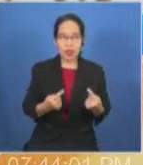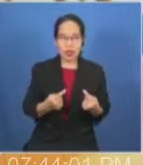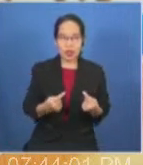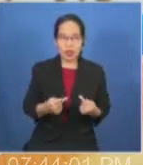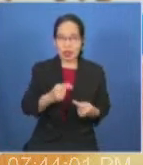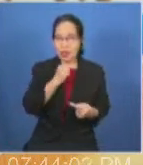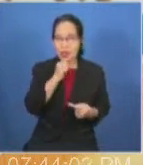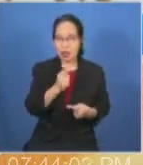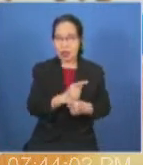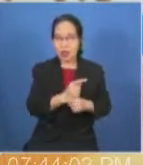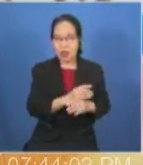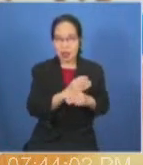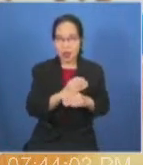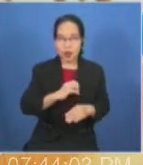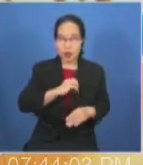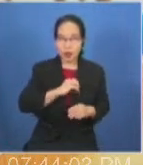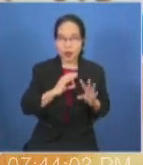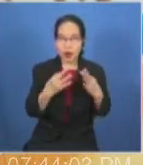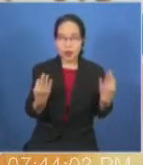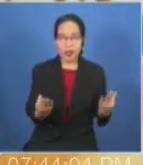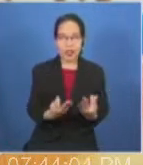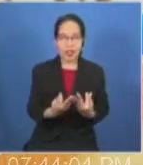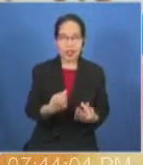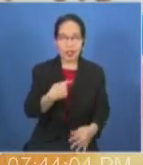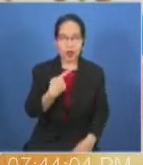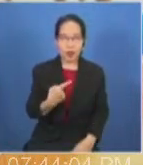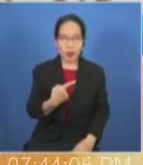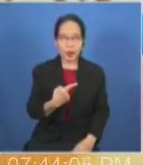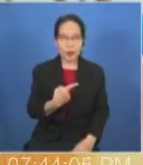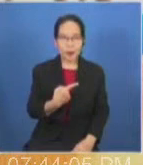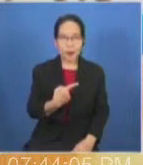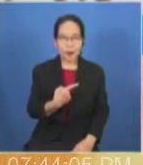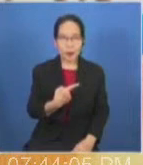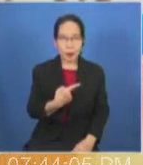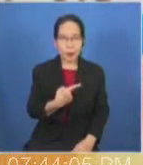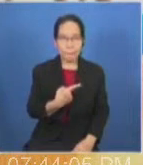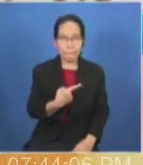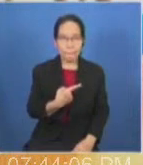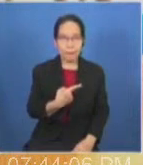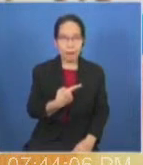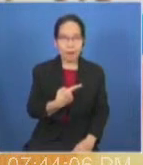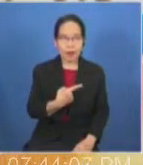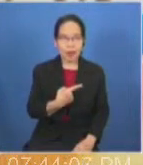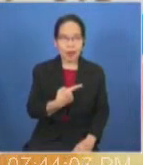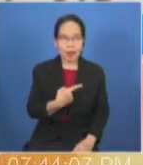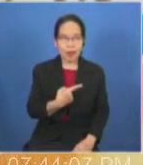Timothy, he who does not nurture his own